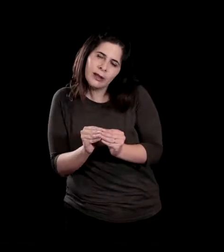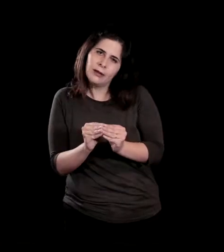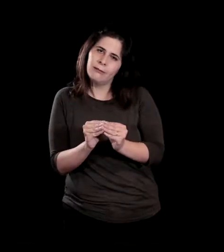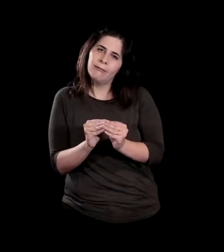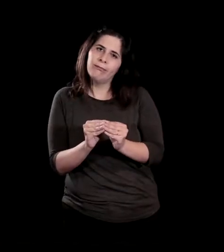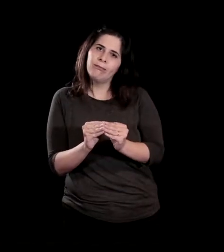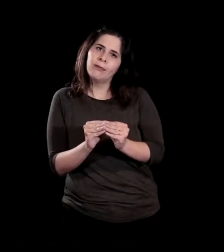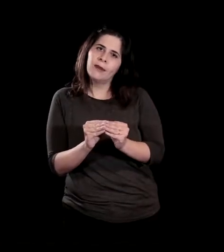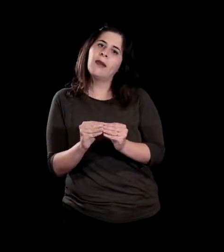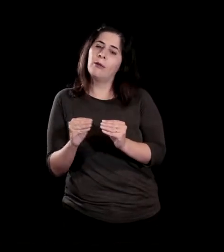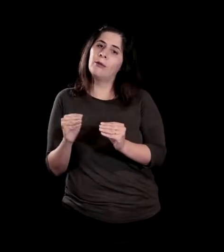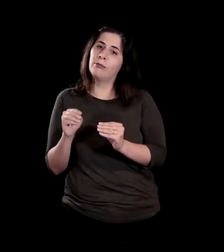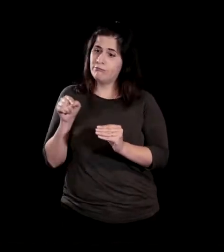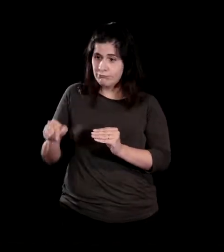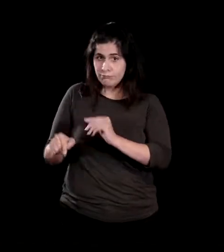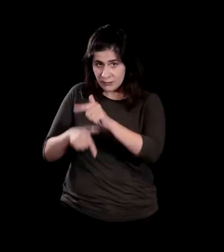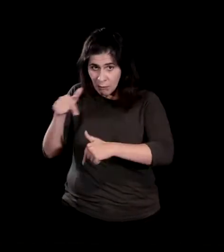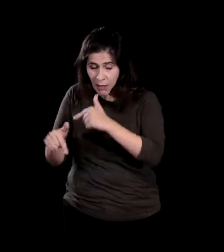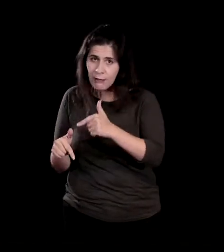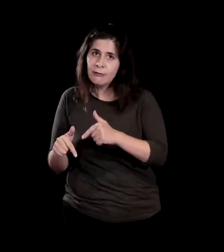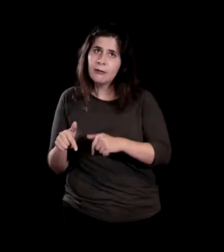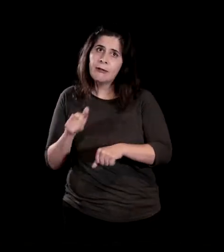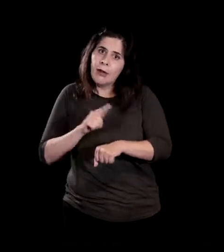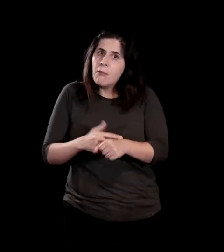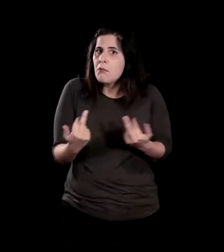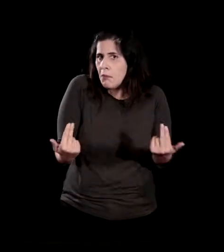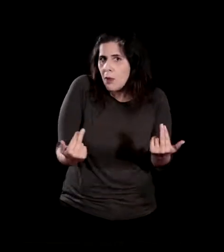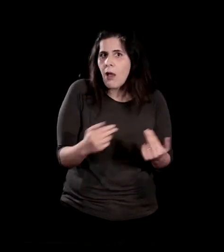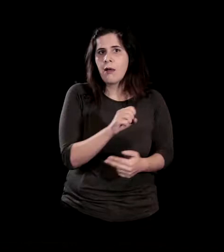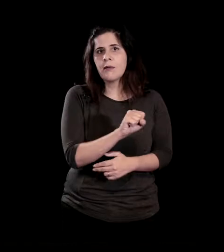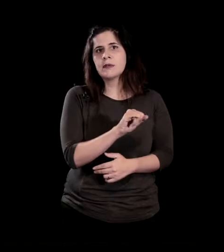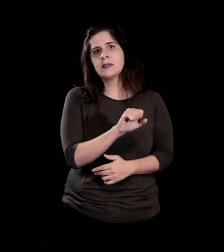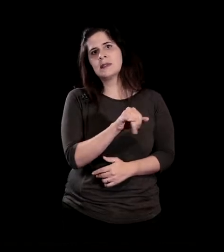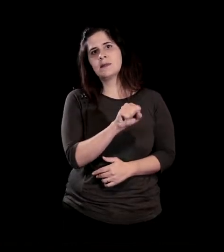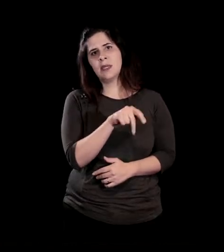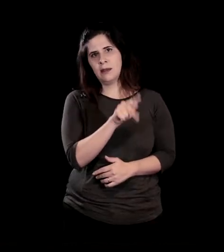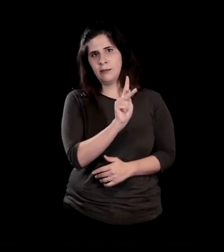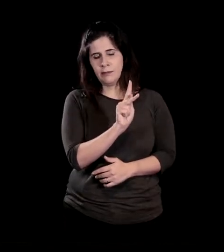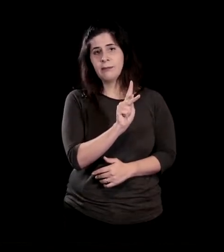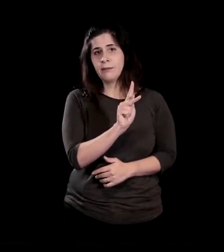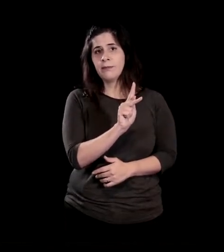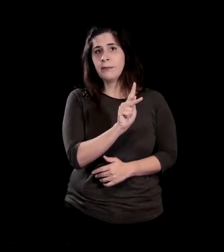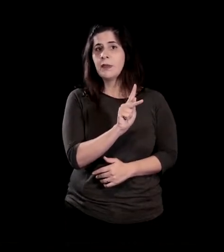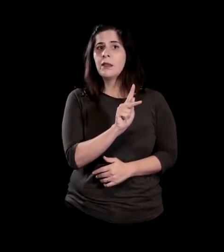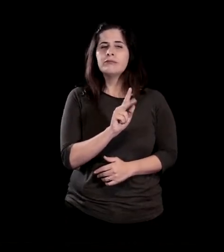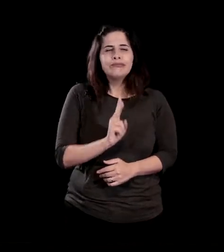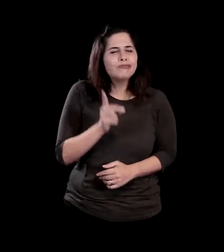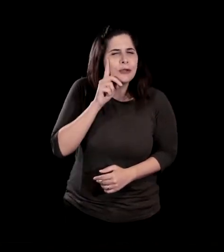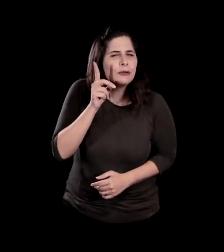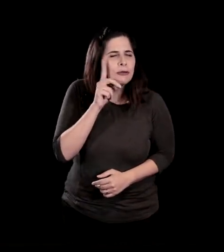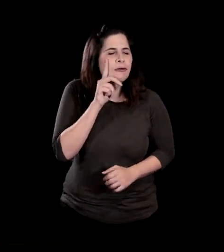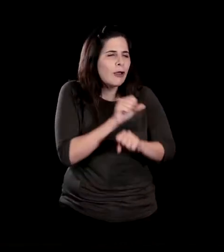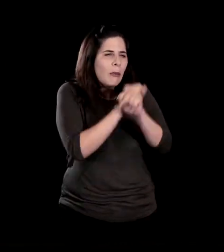short. I work on this piece at the same time of SEISMIK. Each morning I'd get up when